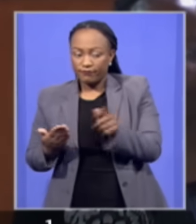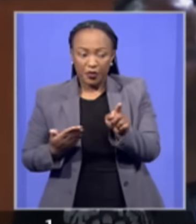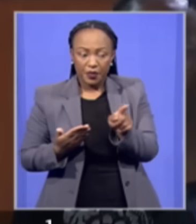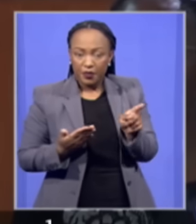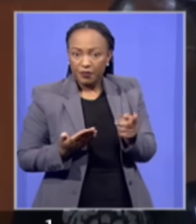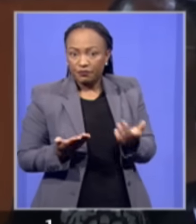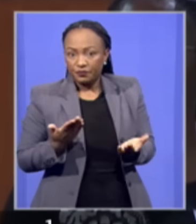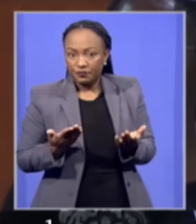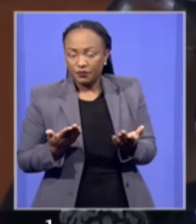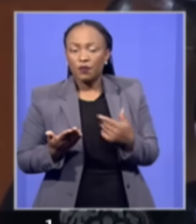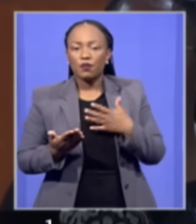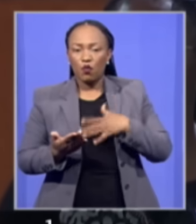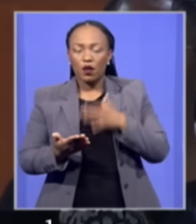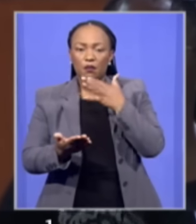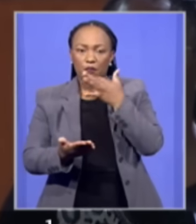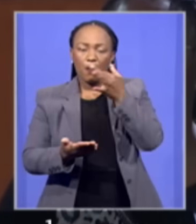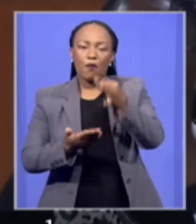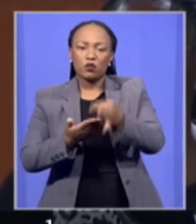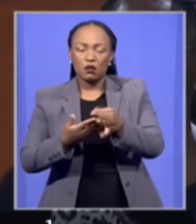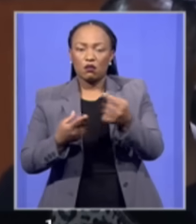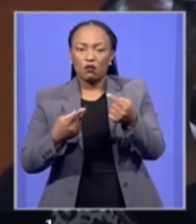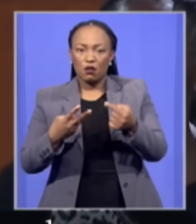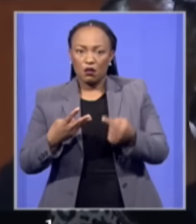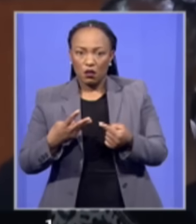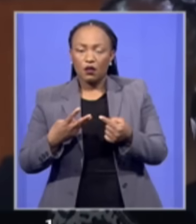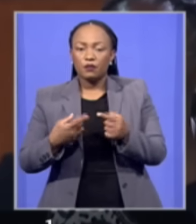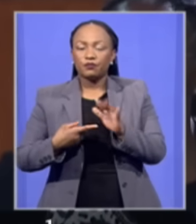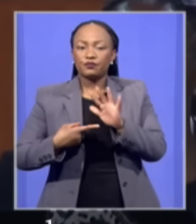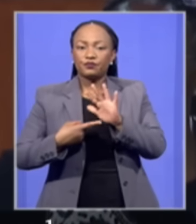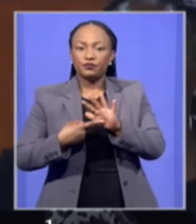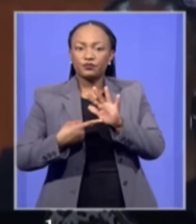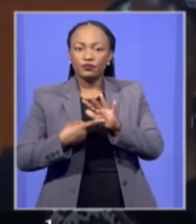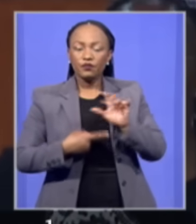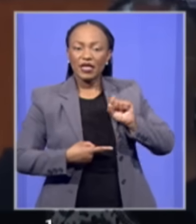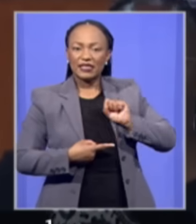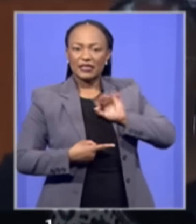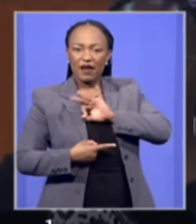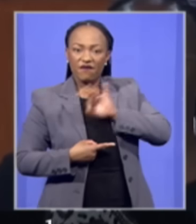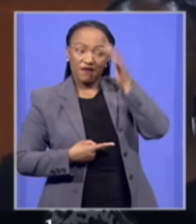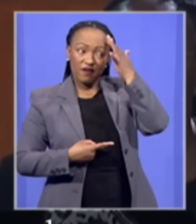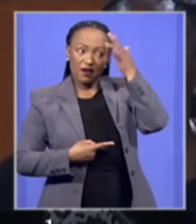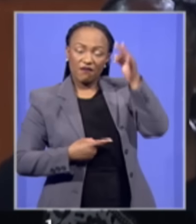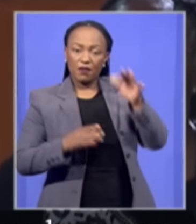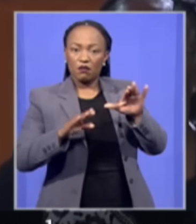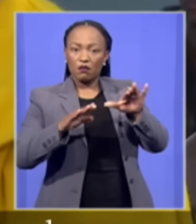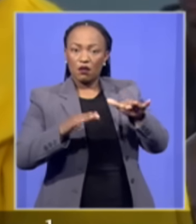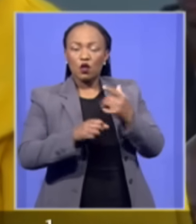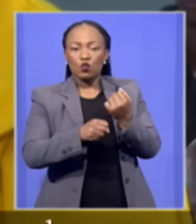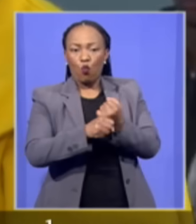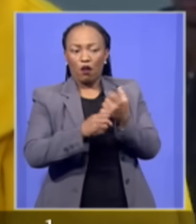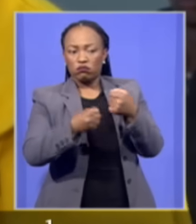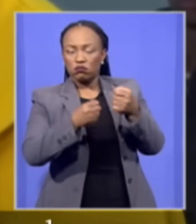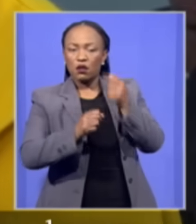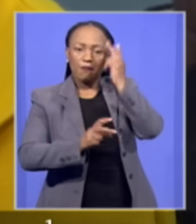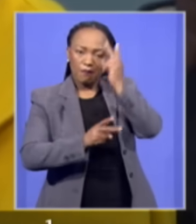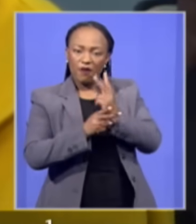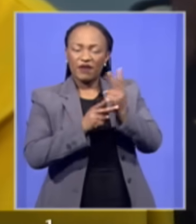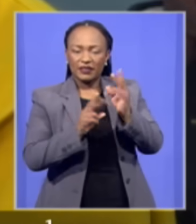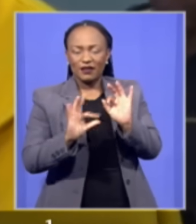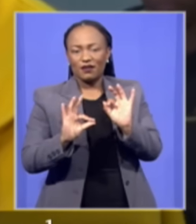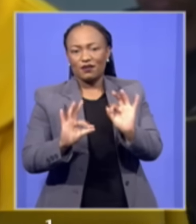proposals. Number one is to professionalize the civil service in cadre deployment. We need to deal with